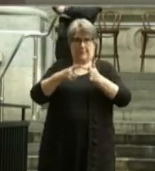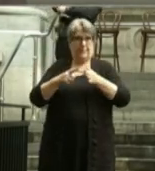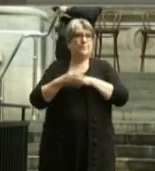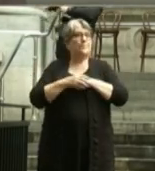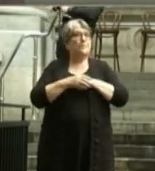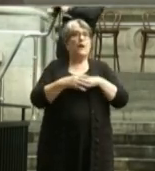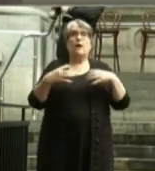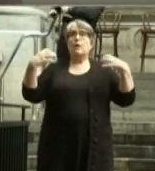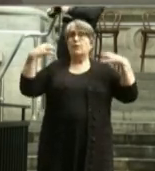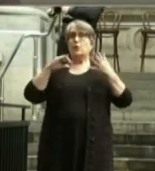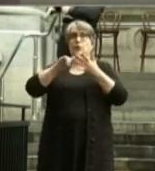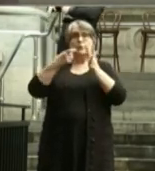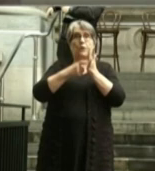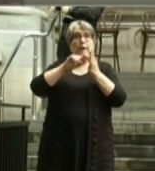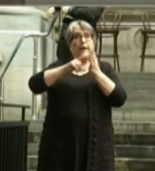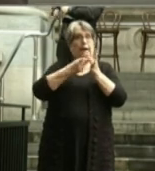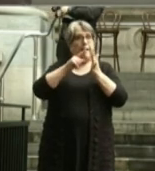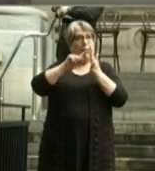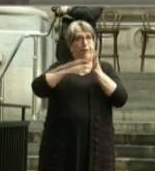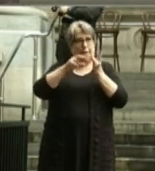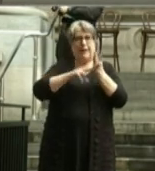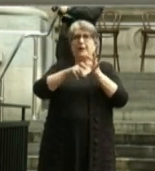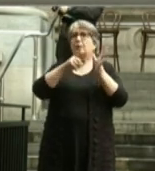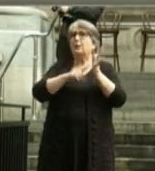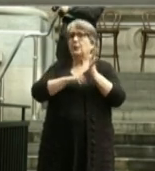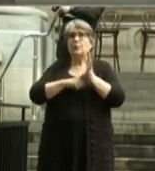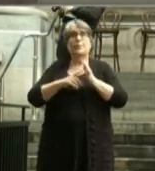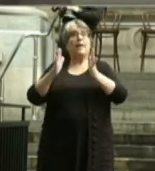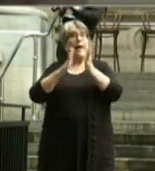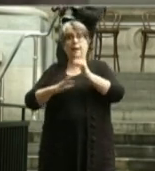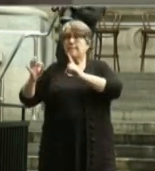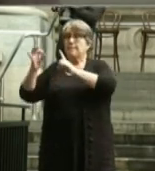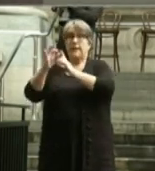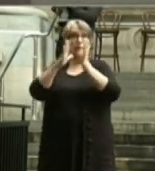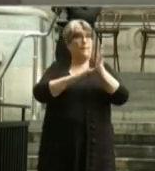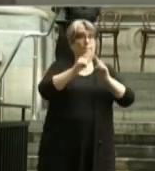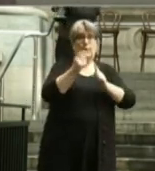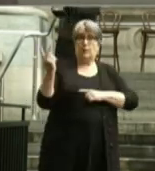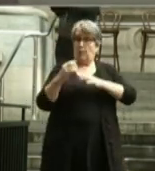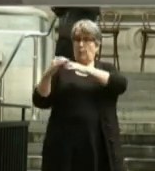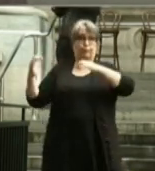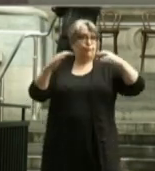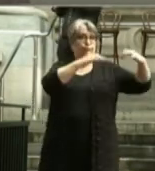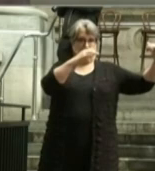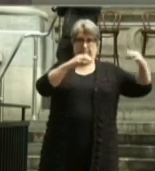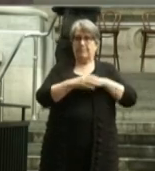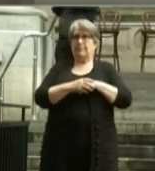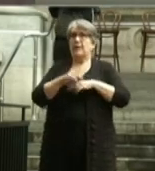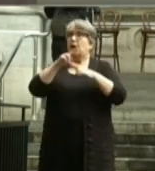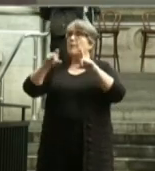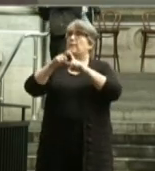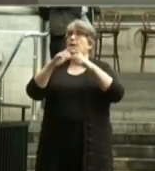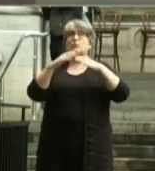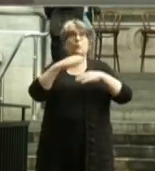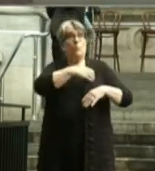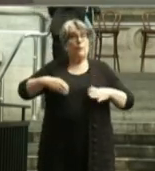the Honourable Sir Eric Neill, members of the Legislative Council and members of the House of Assembly, Federal Members